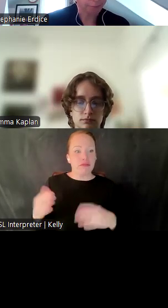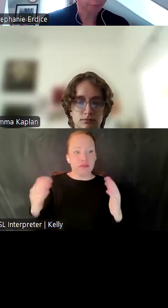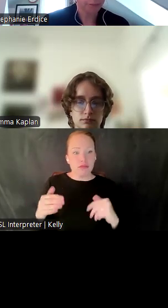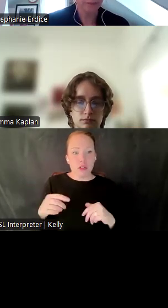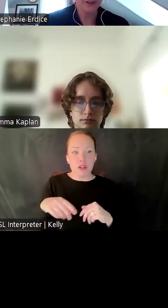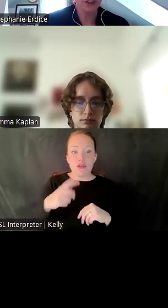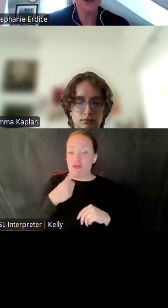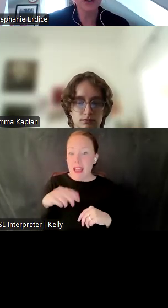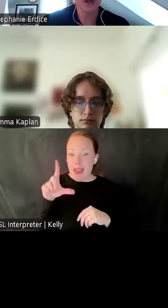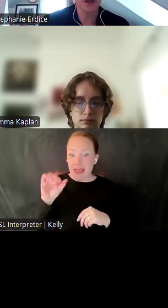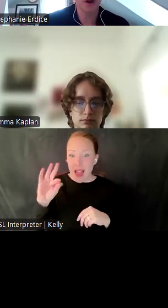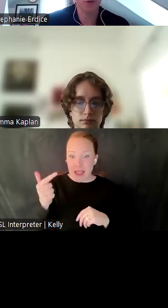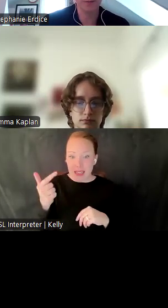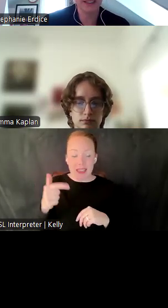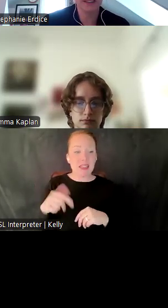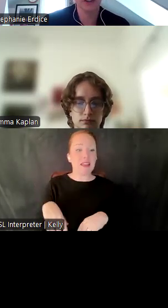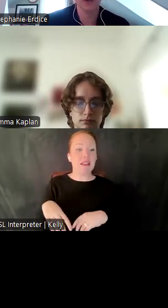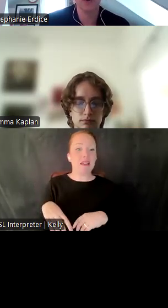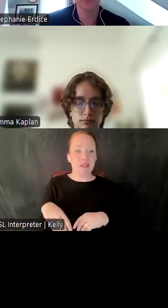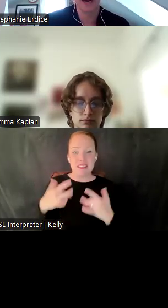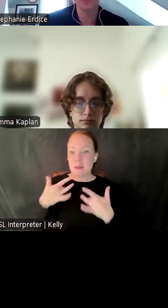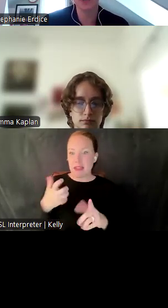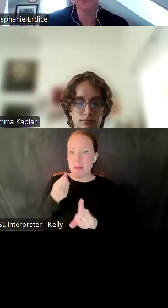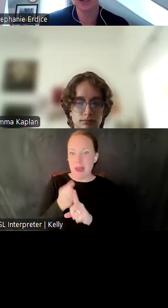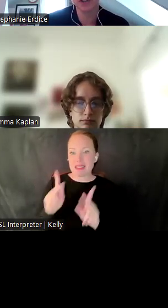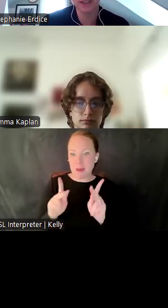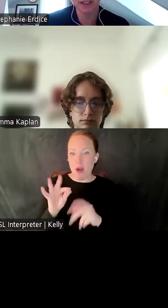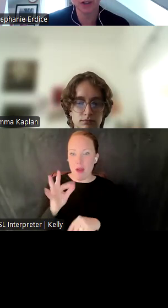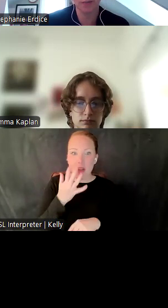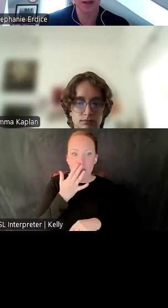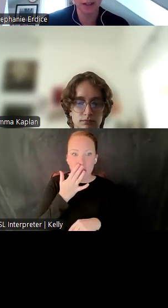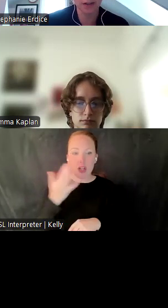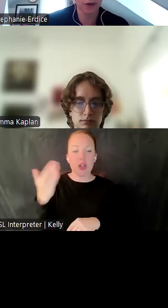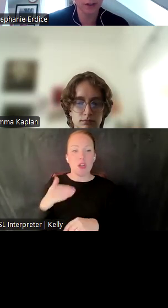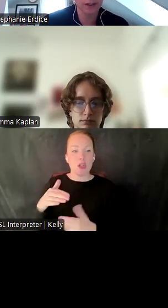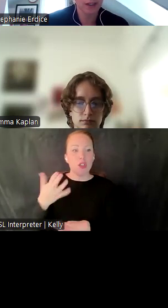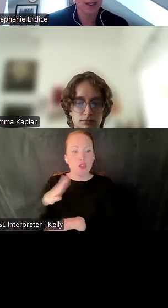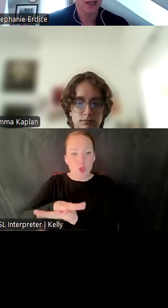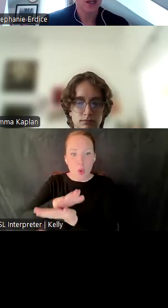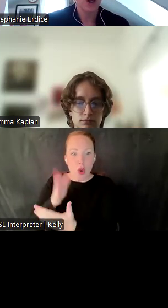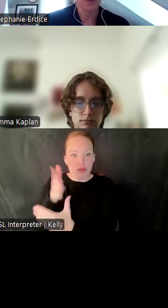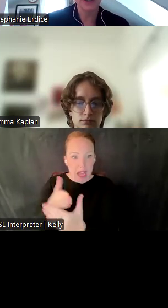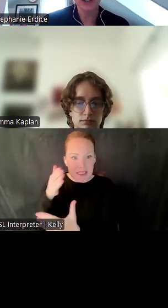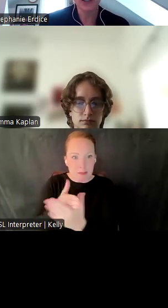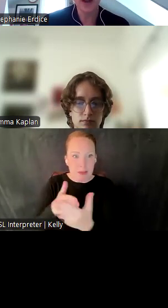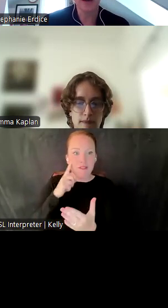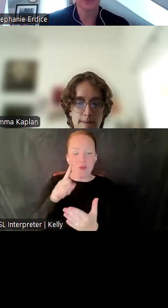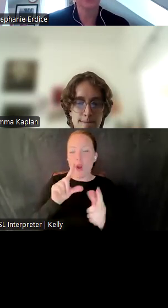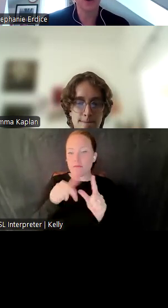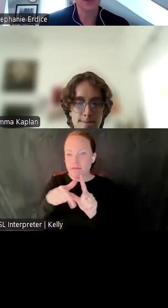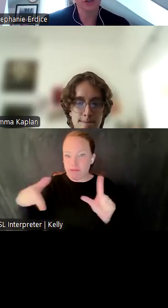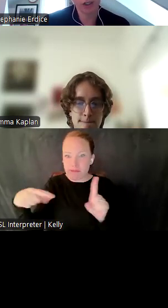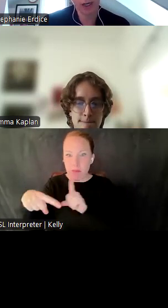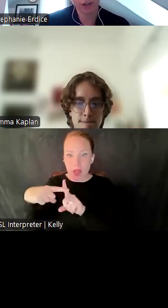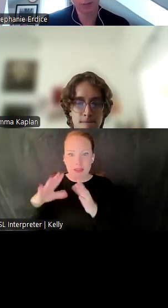color. The workplace and school harassment for LGBTQ plus folks. Research has found